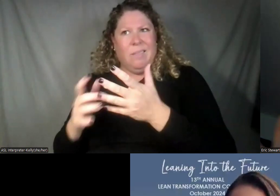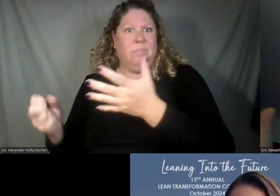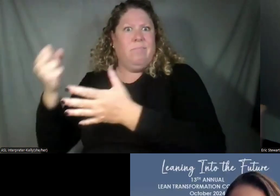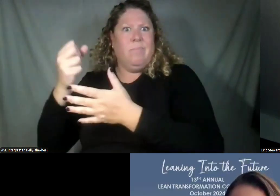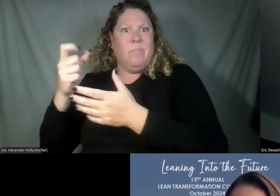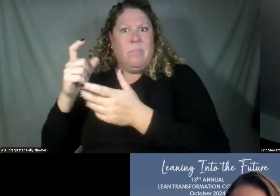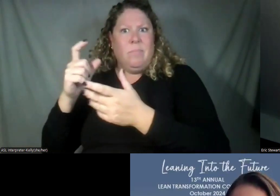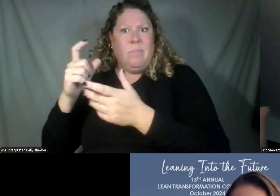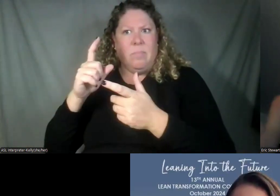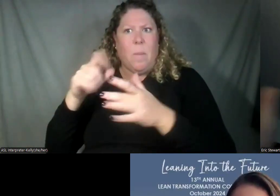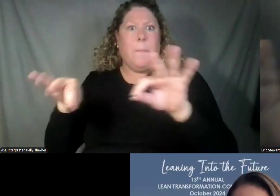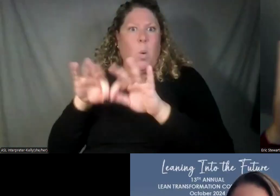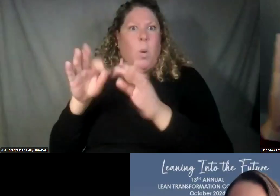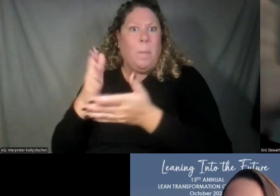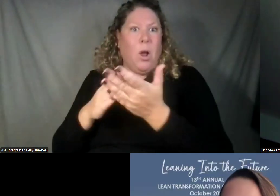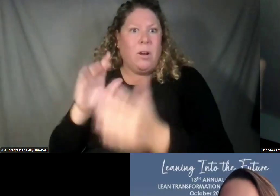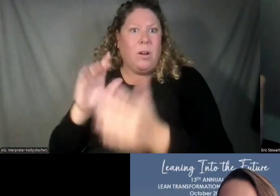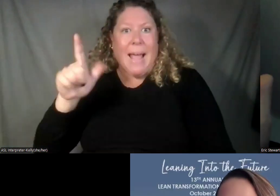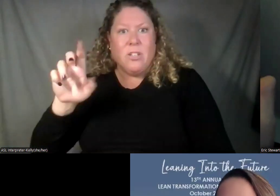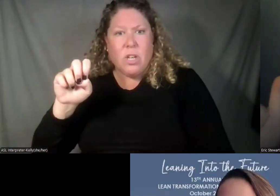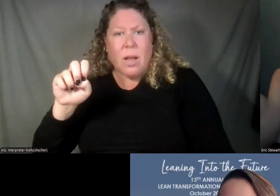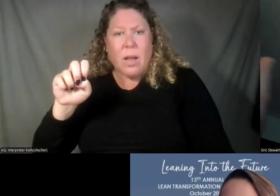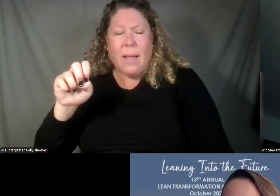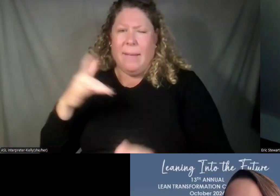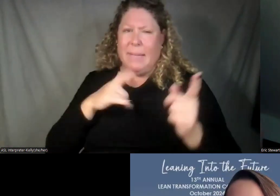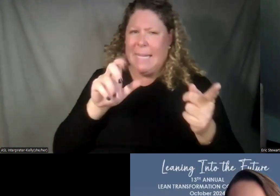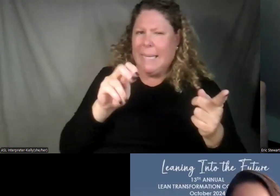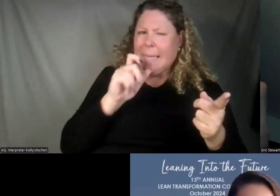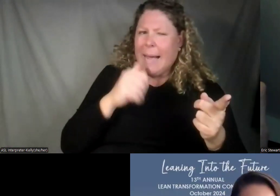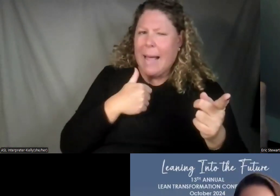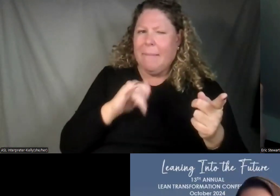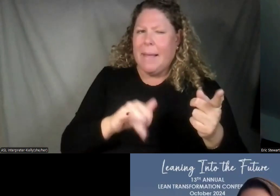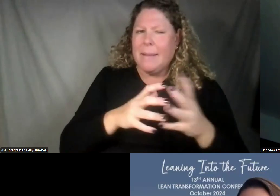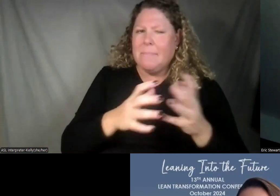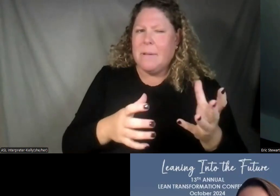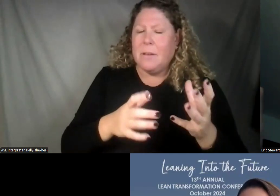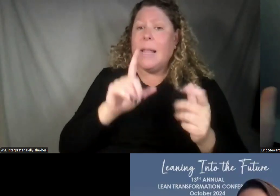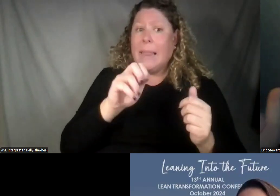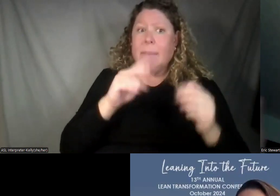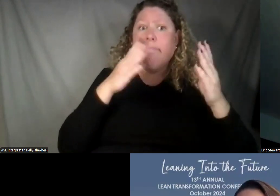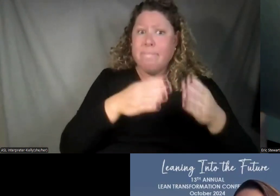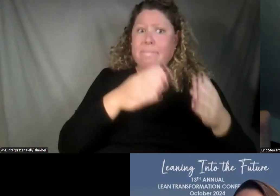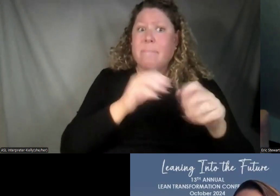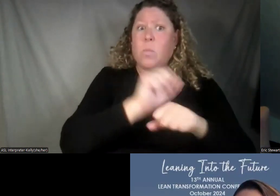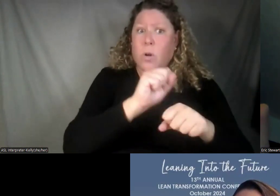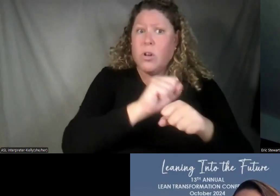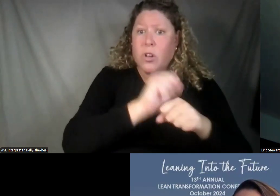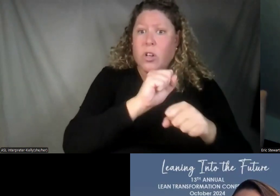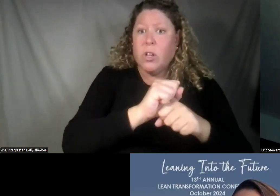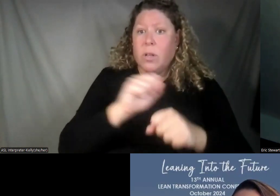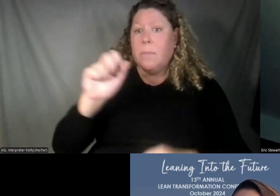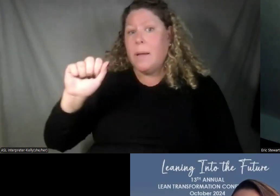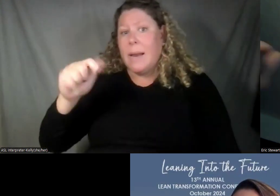of a deficiency over in Lean. Lean is, when I teach Lean, there's a lot of focus on the work, and in Agile, I